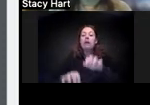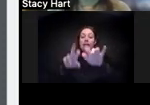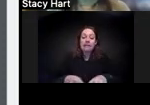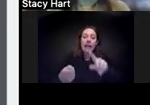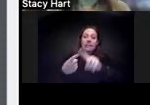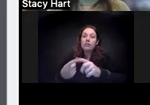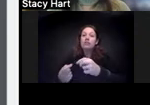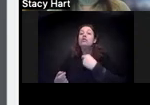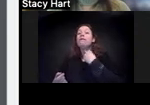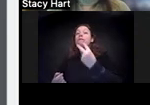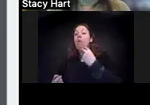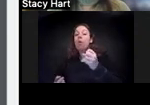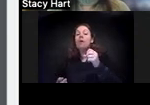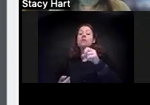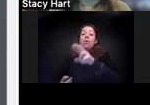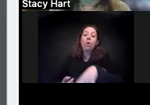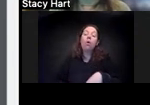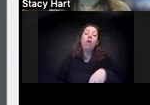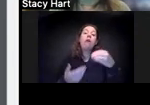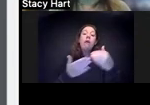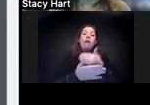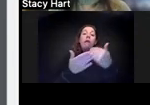Braille. Next slide.